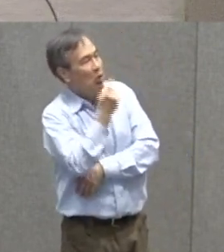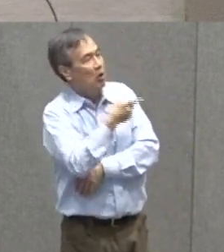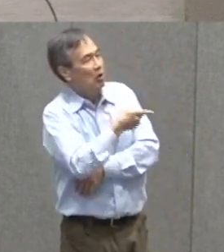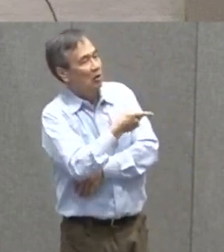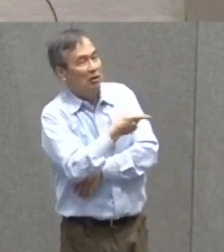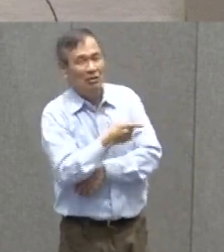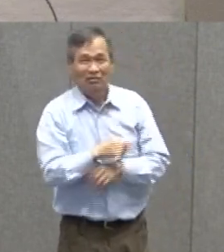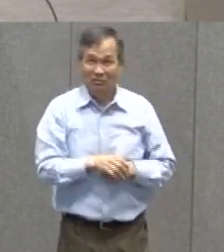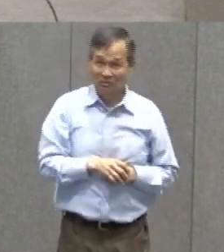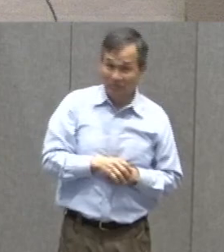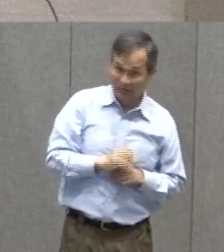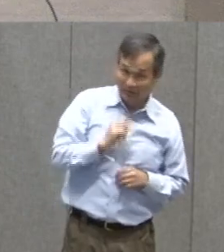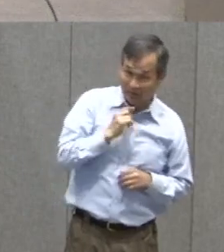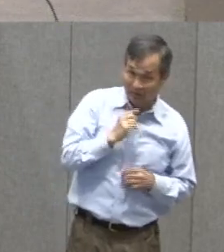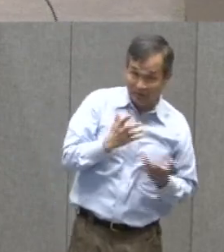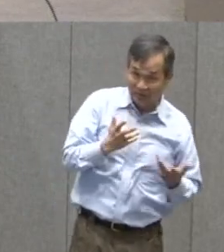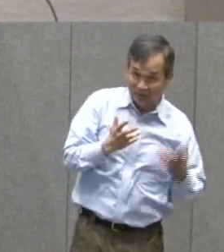assumption?